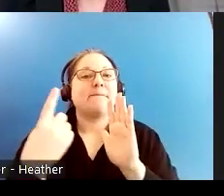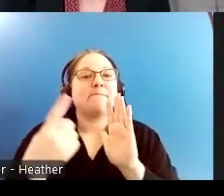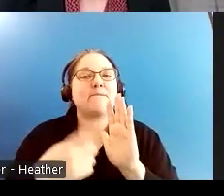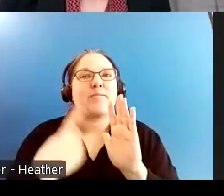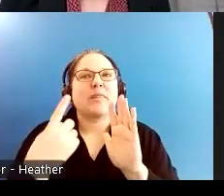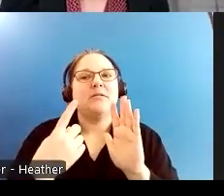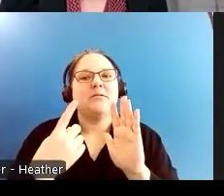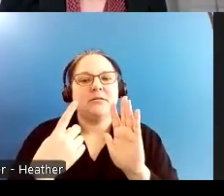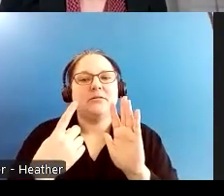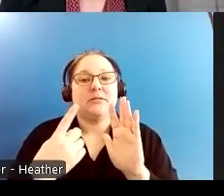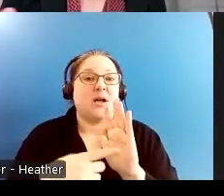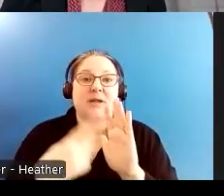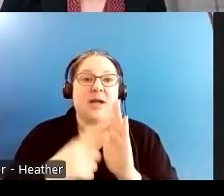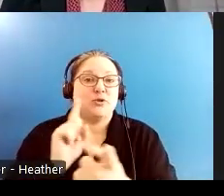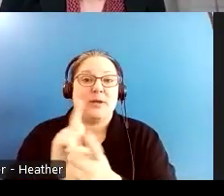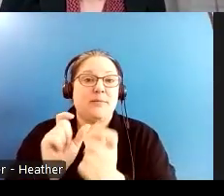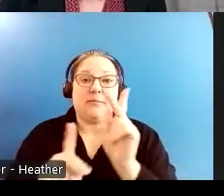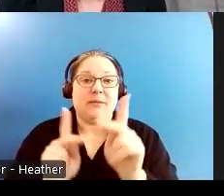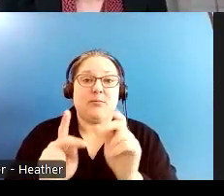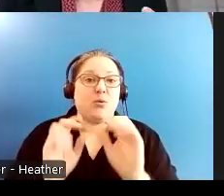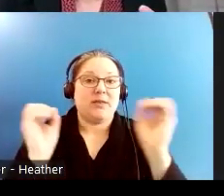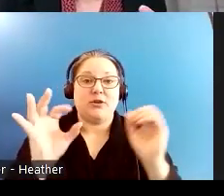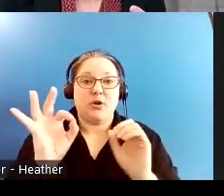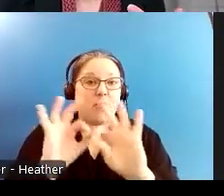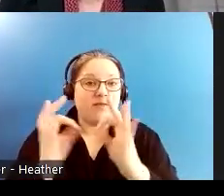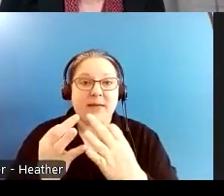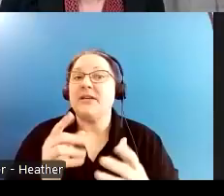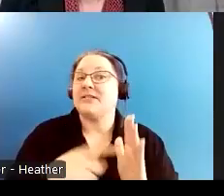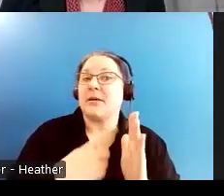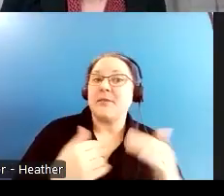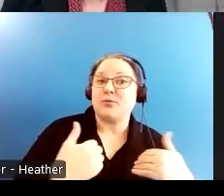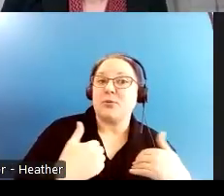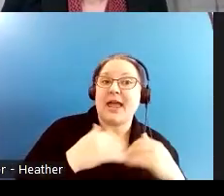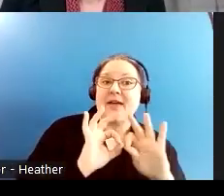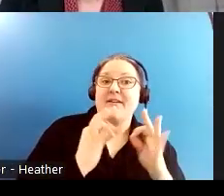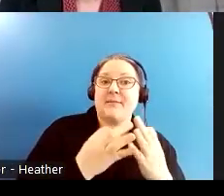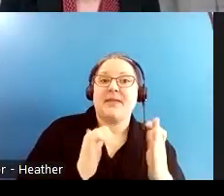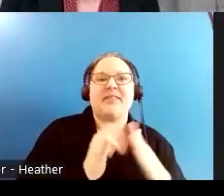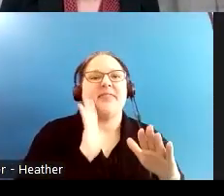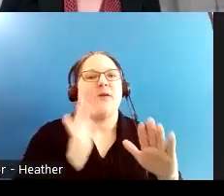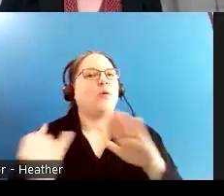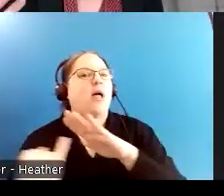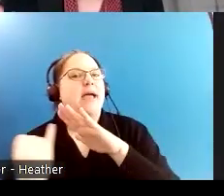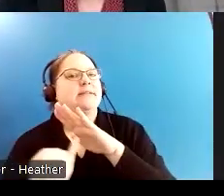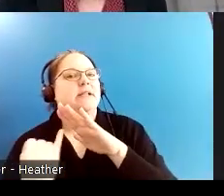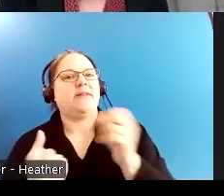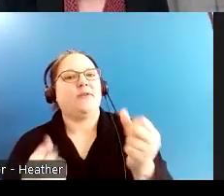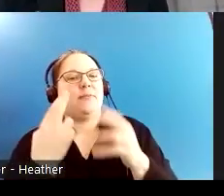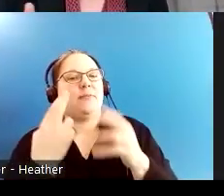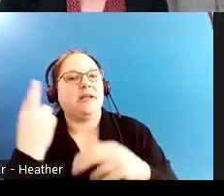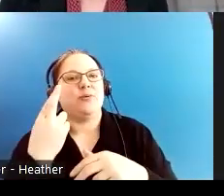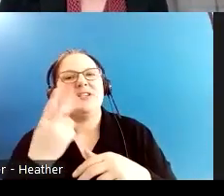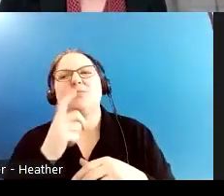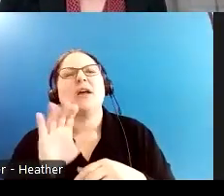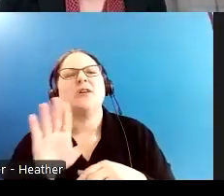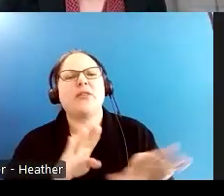with no family at all, but sometimes people do have family that have been alienated for a variety of reasons. Sometimes the very behaviors that have led